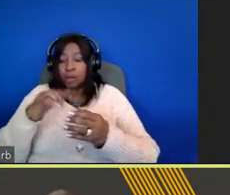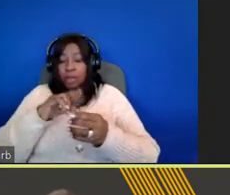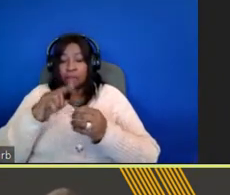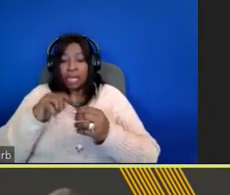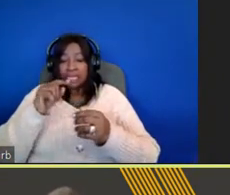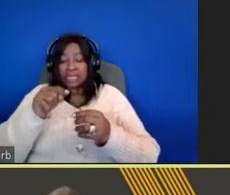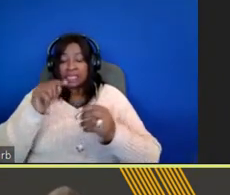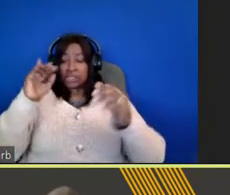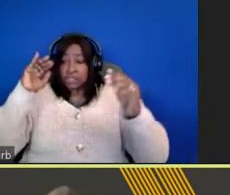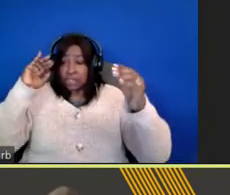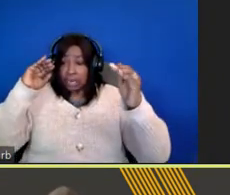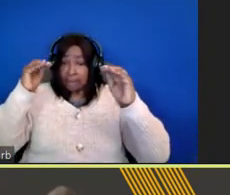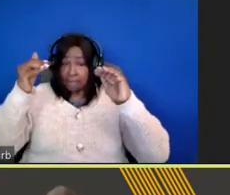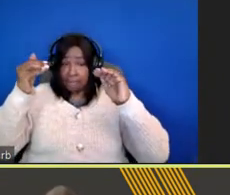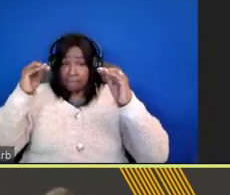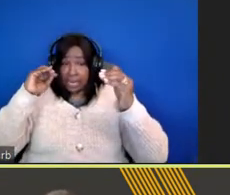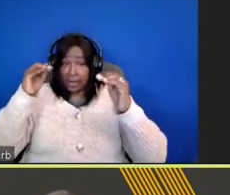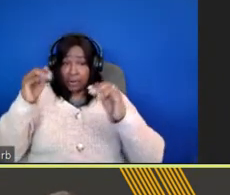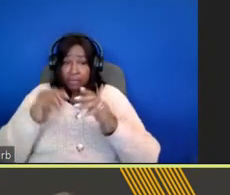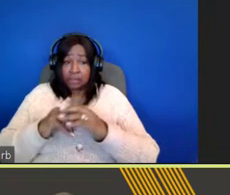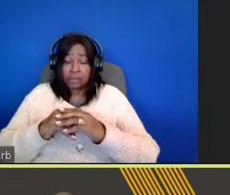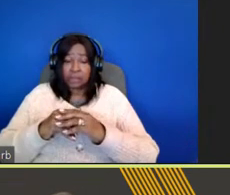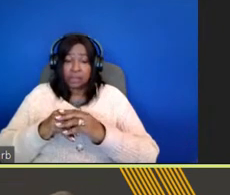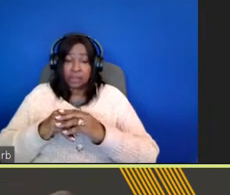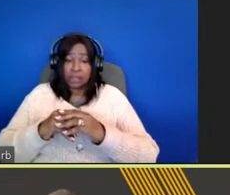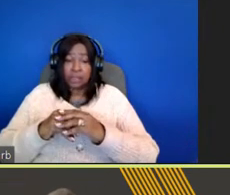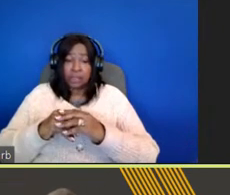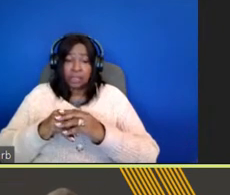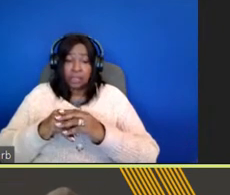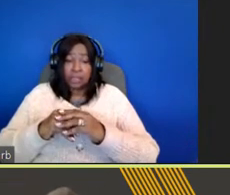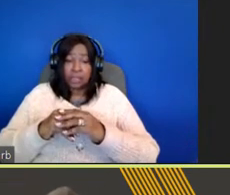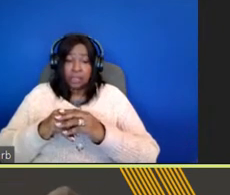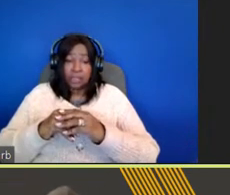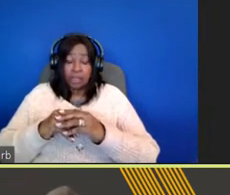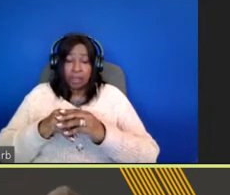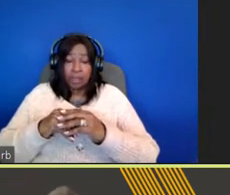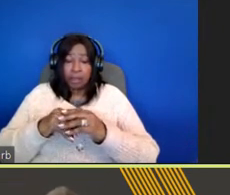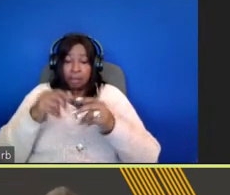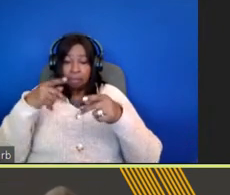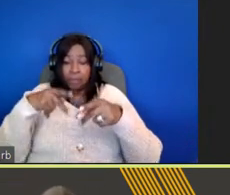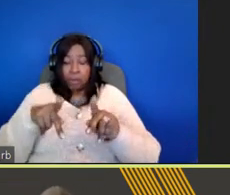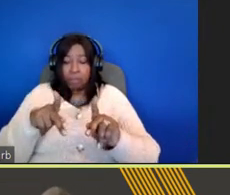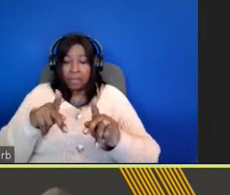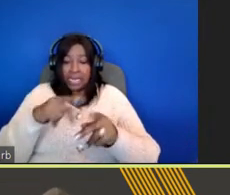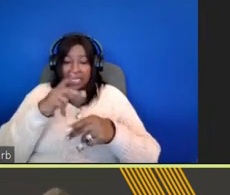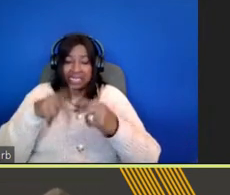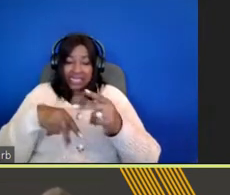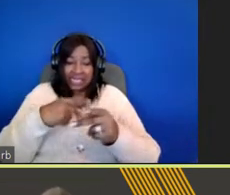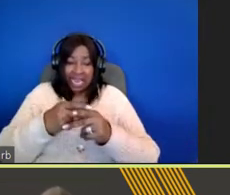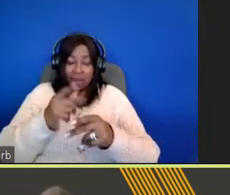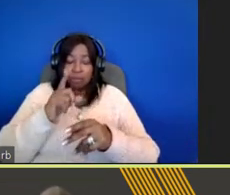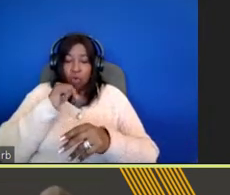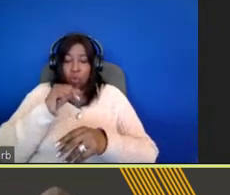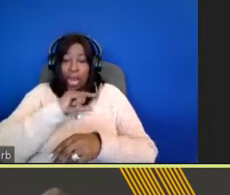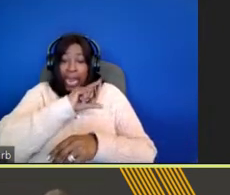comparison of the permit types who were